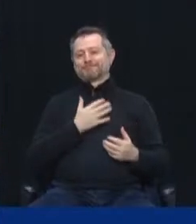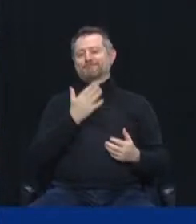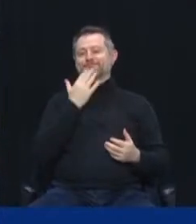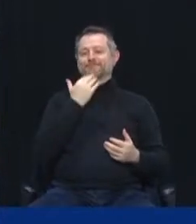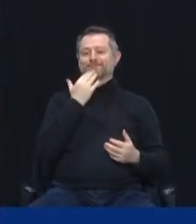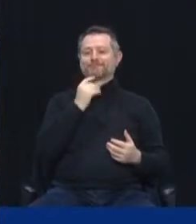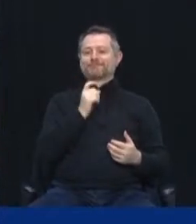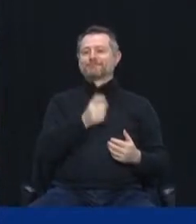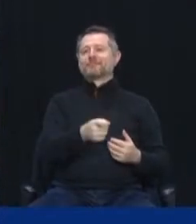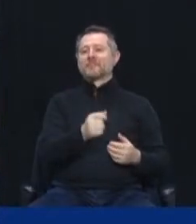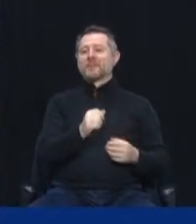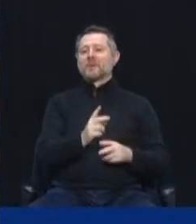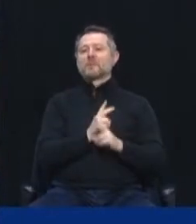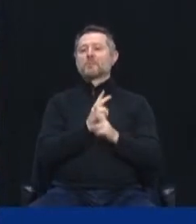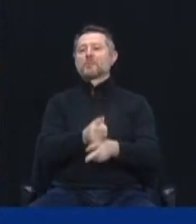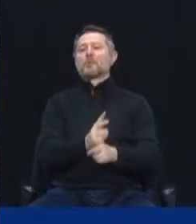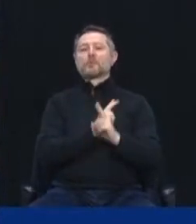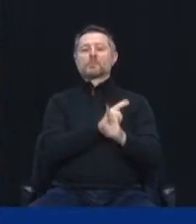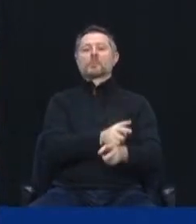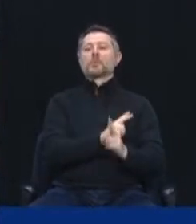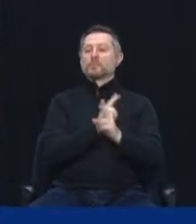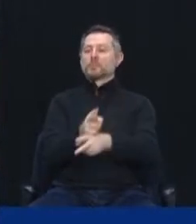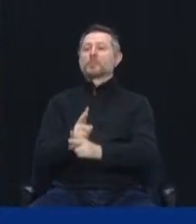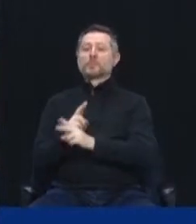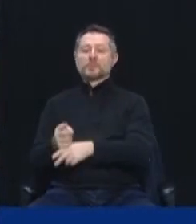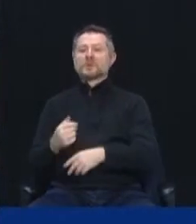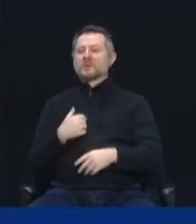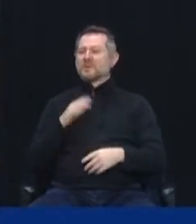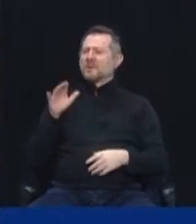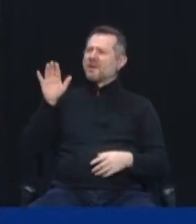credit. And I said, but Grandpa,